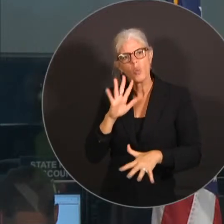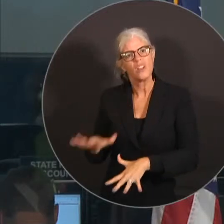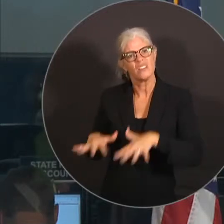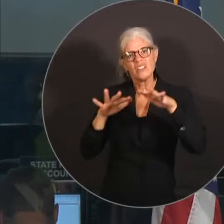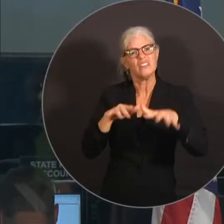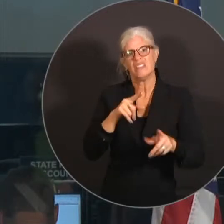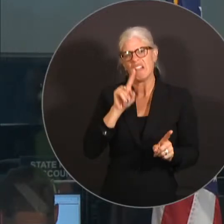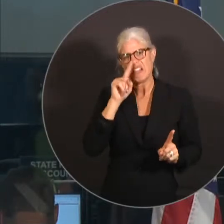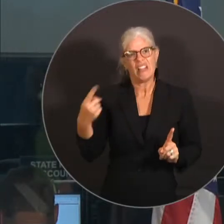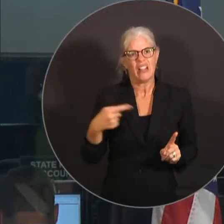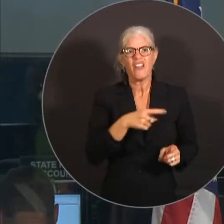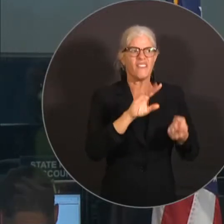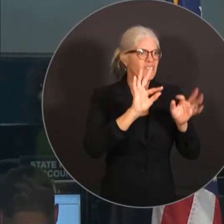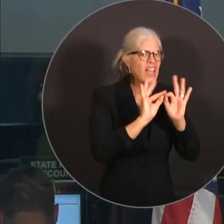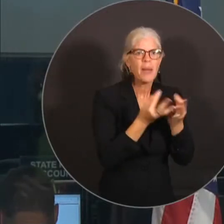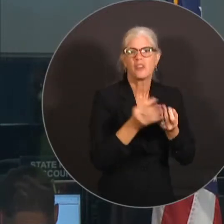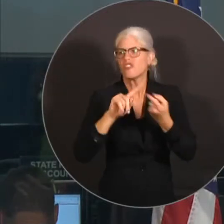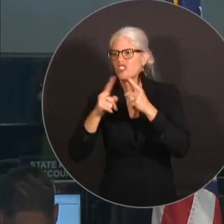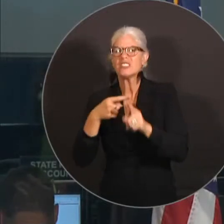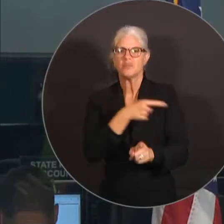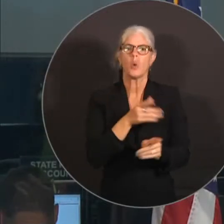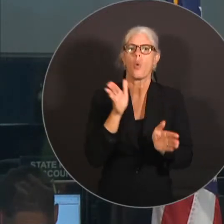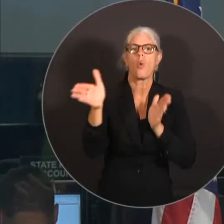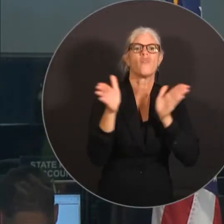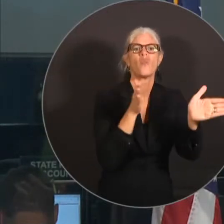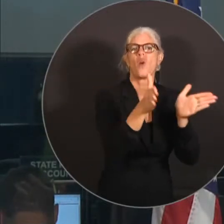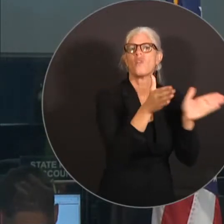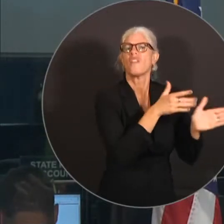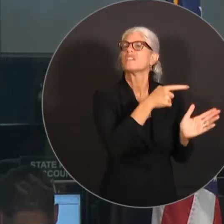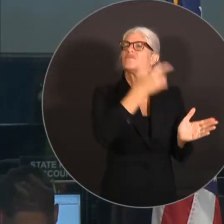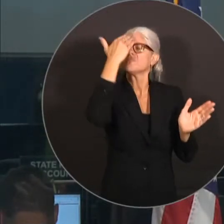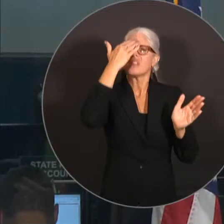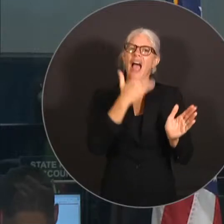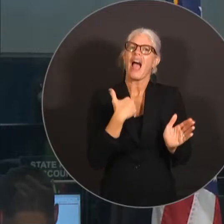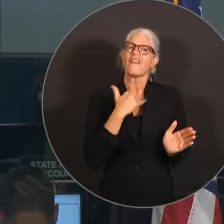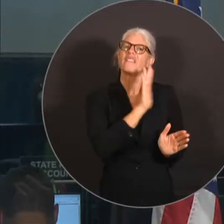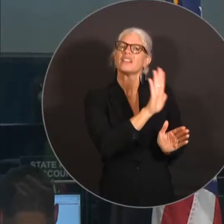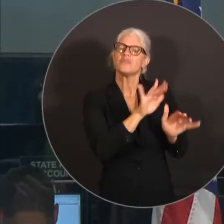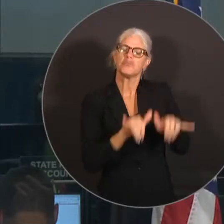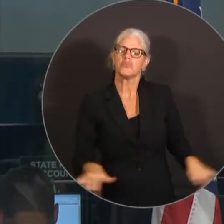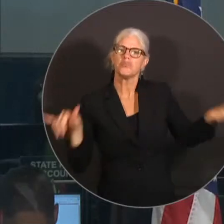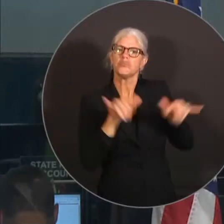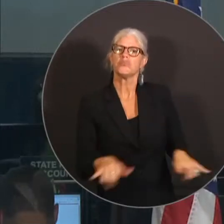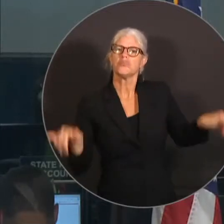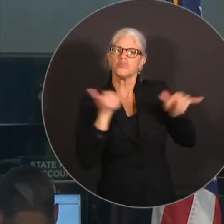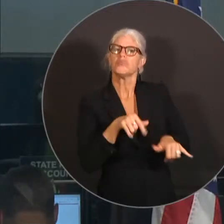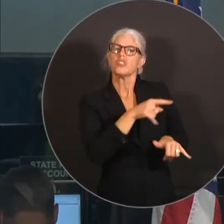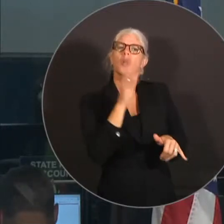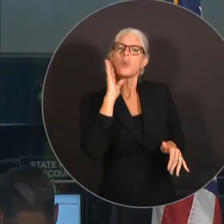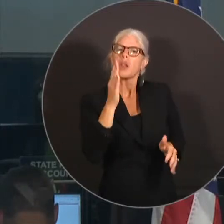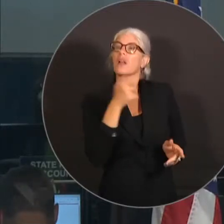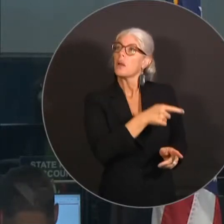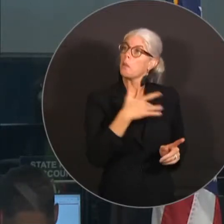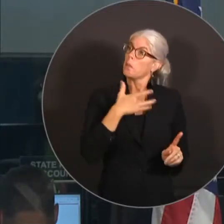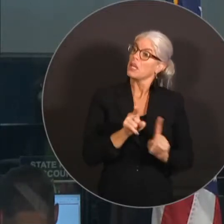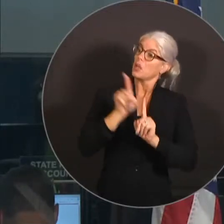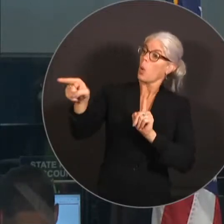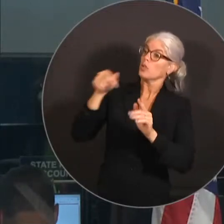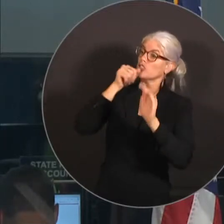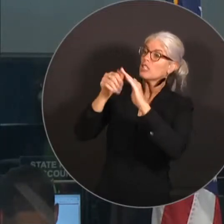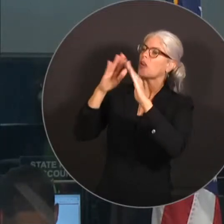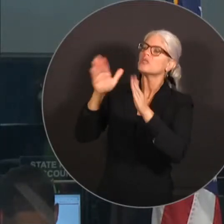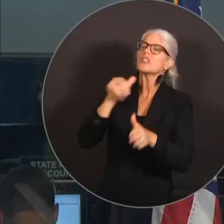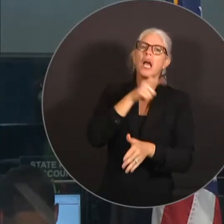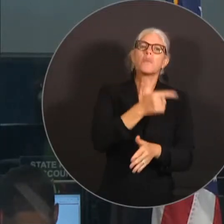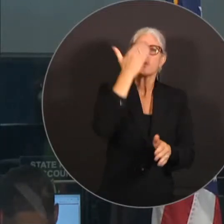family, friends. And so they're probably not the prime candidates that are going to go to shelter. I think a shelter is a lot of times some